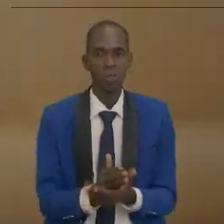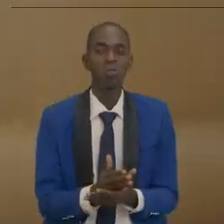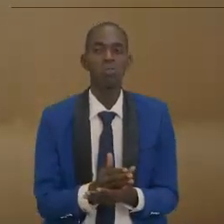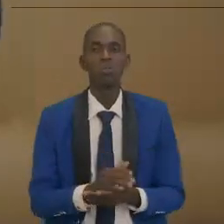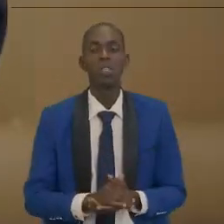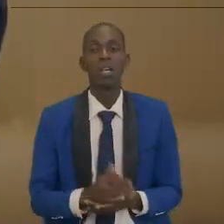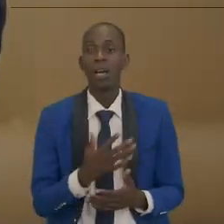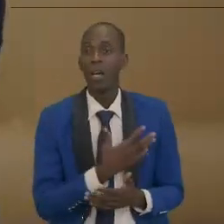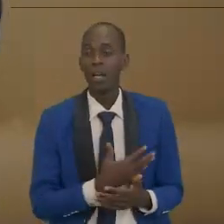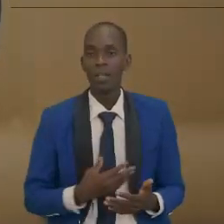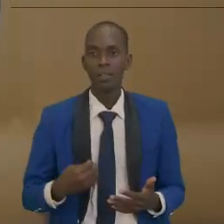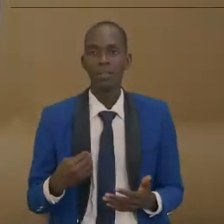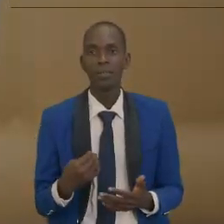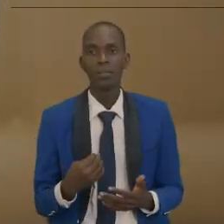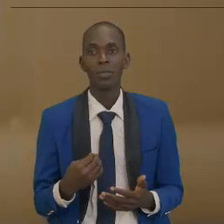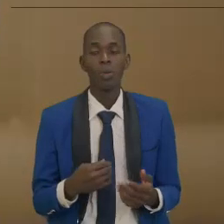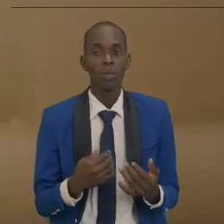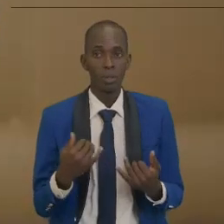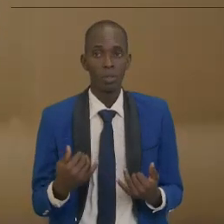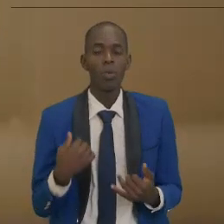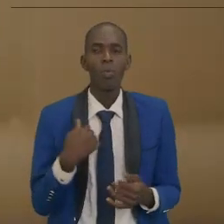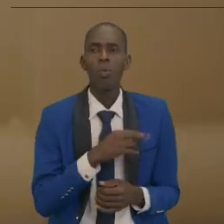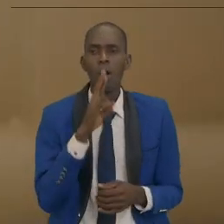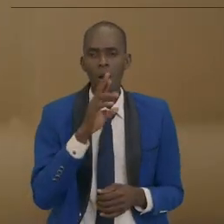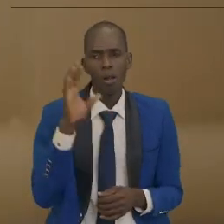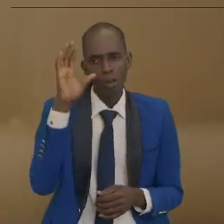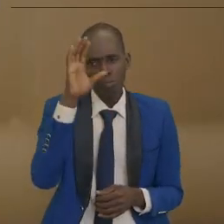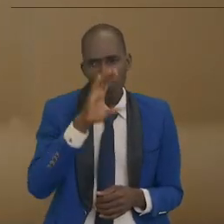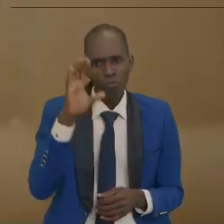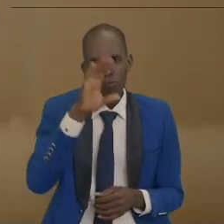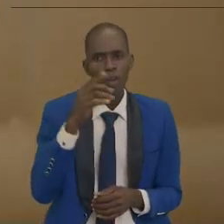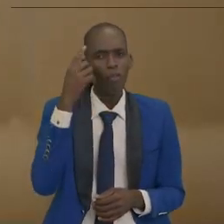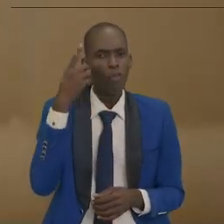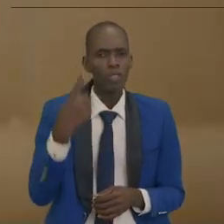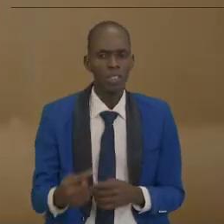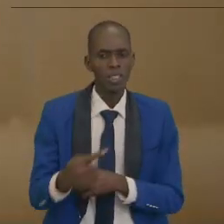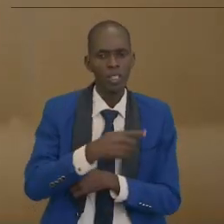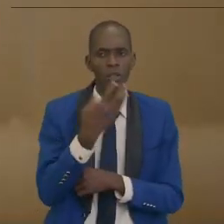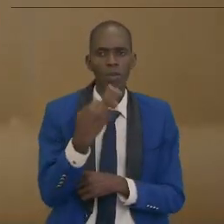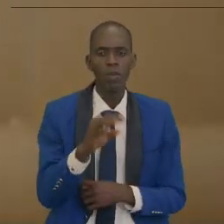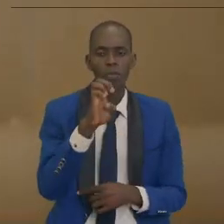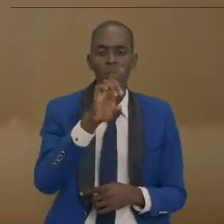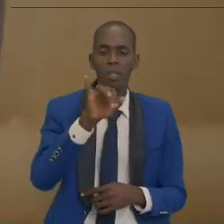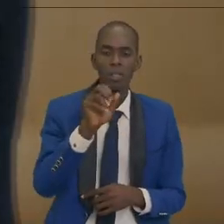means when looking for the Days of Elijah and Elisha again